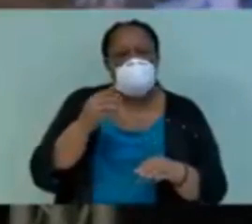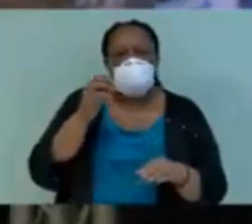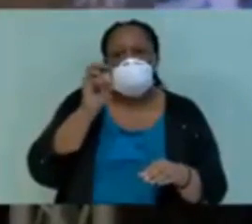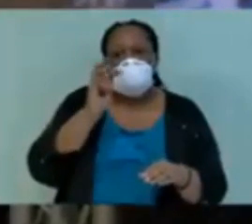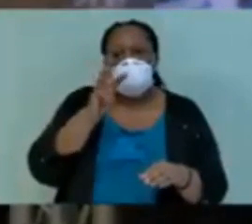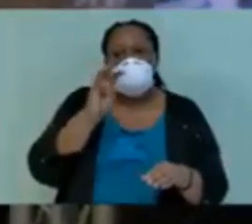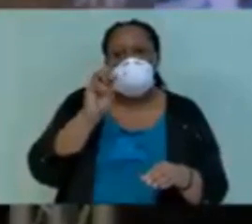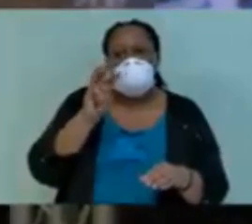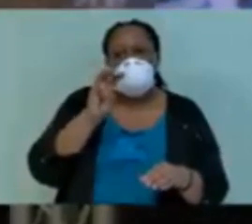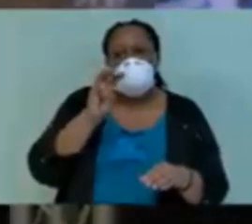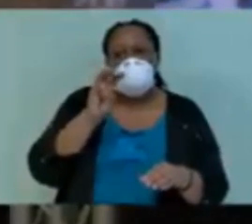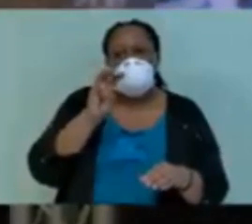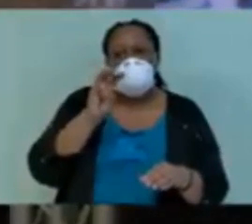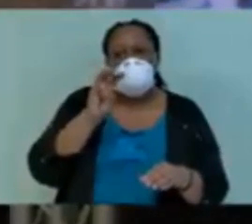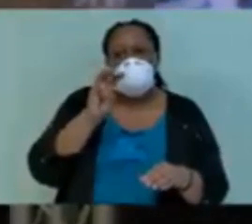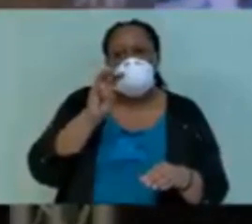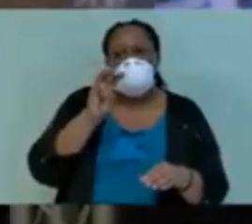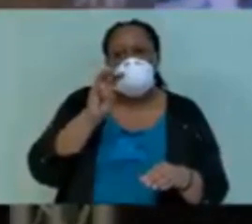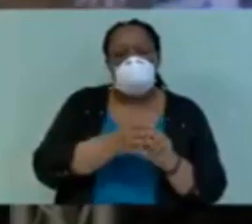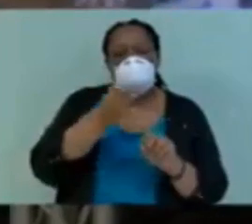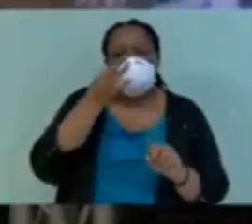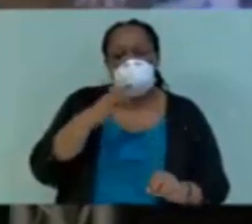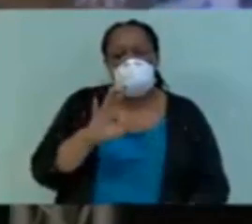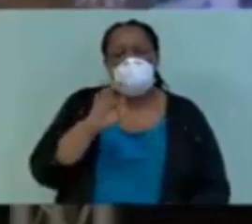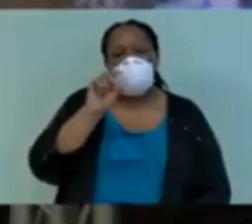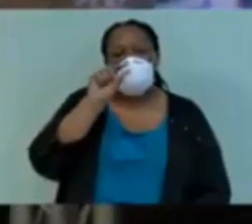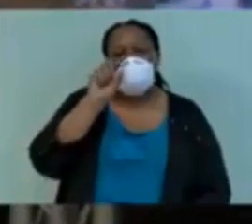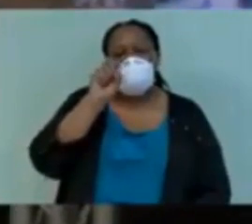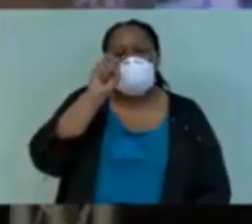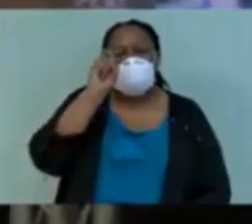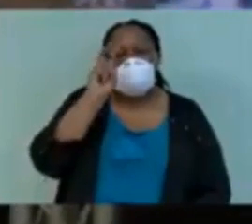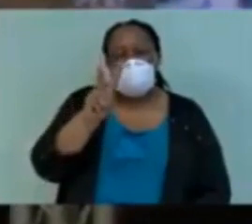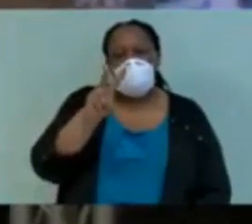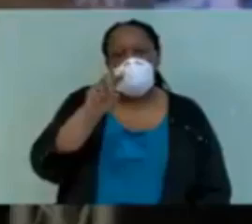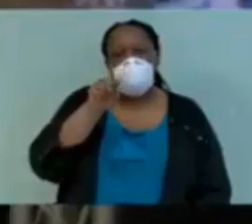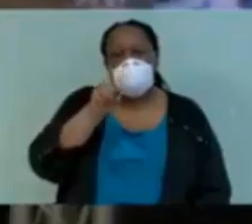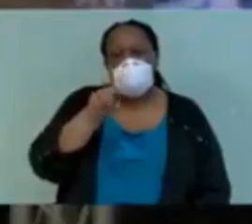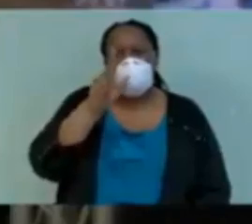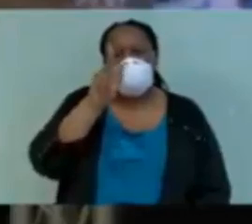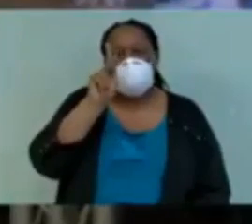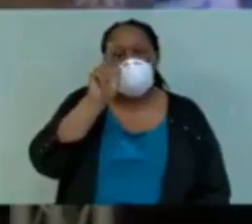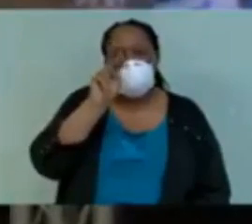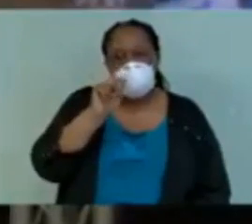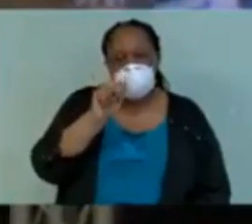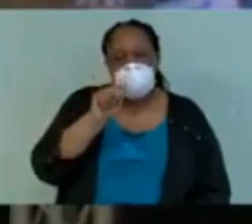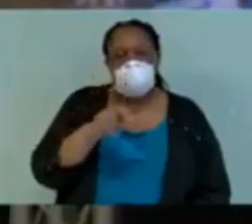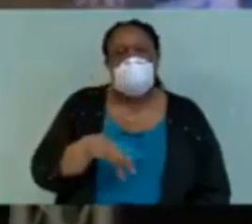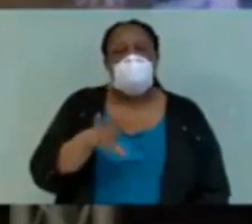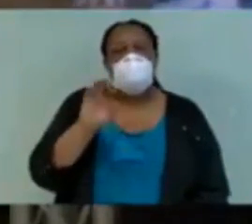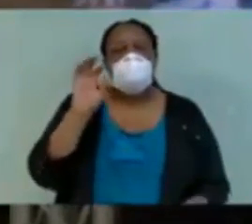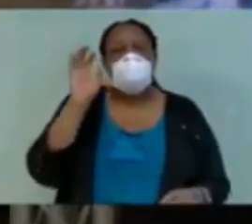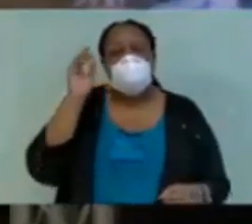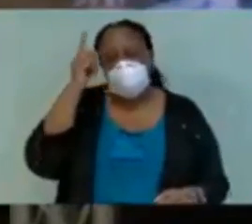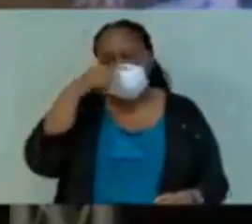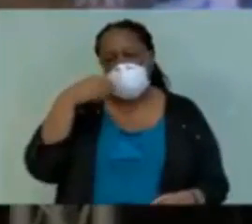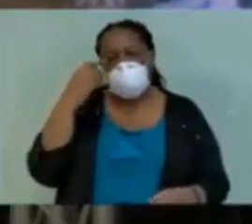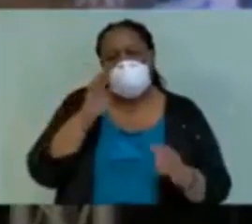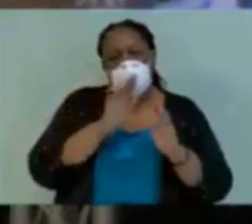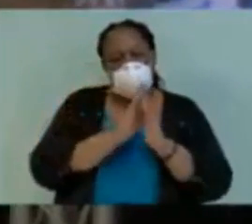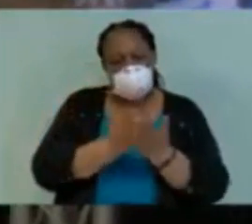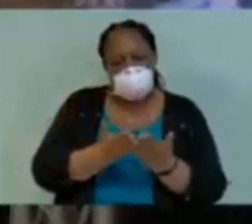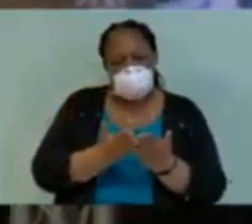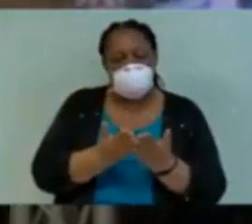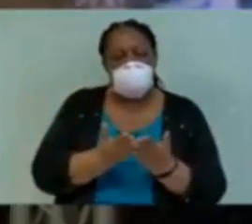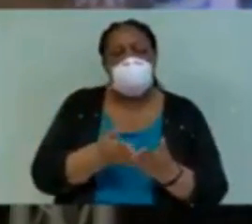collective responsibility. I want to remind us that the national statistics and other COVID-19